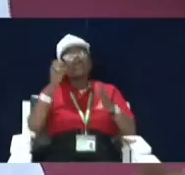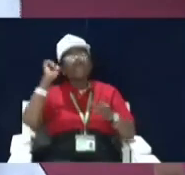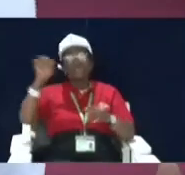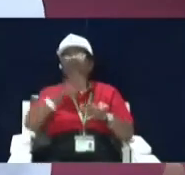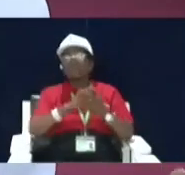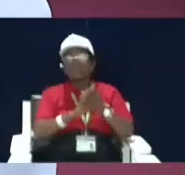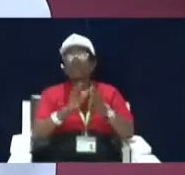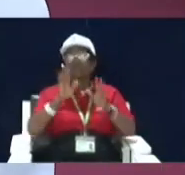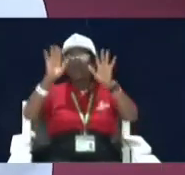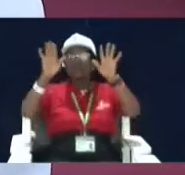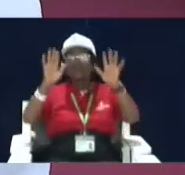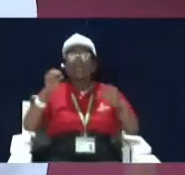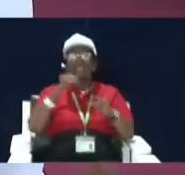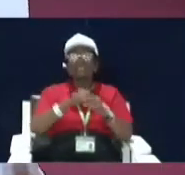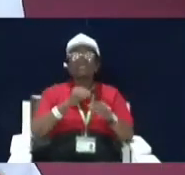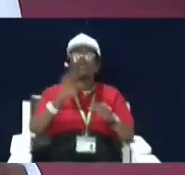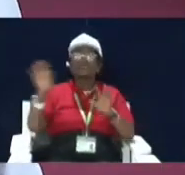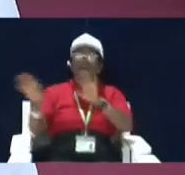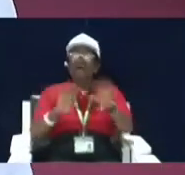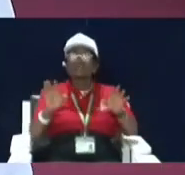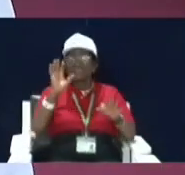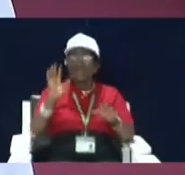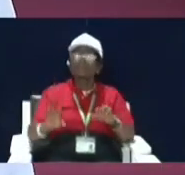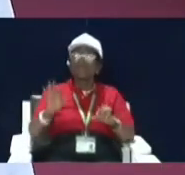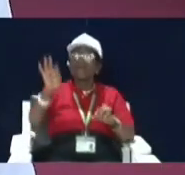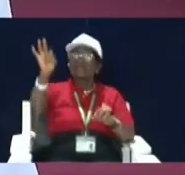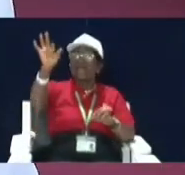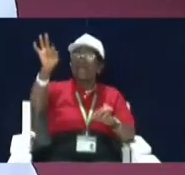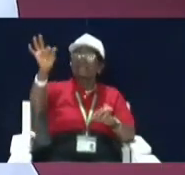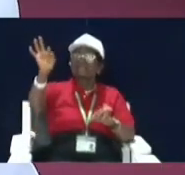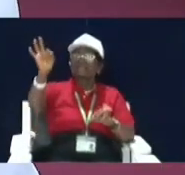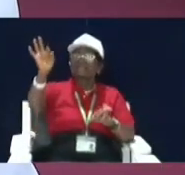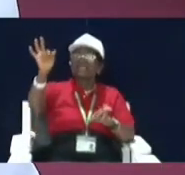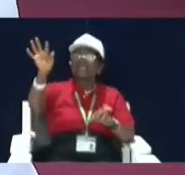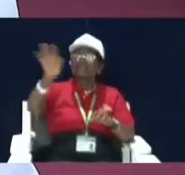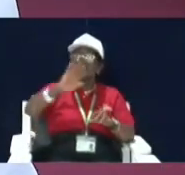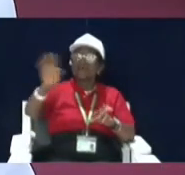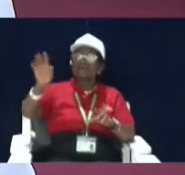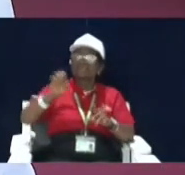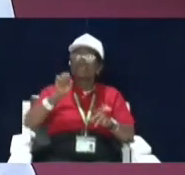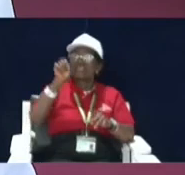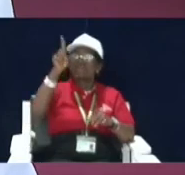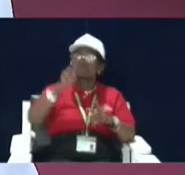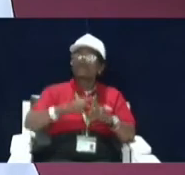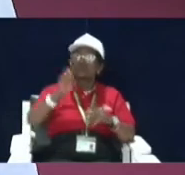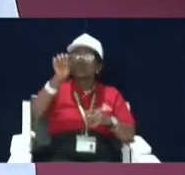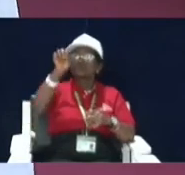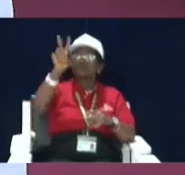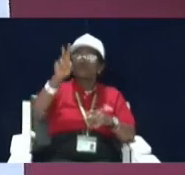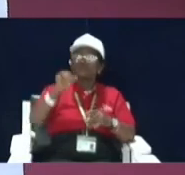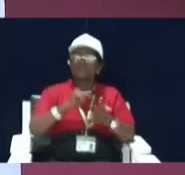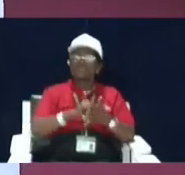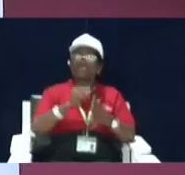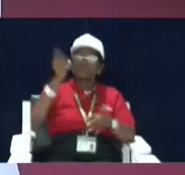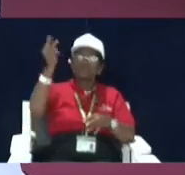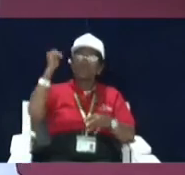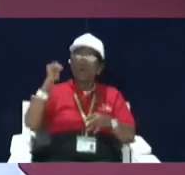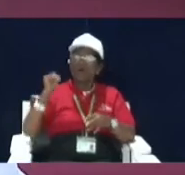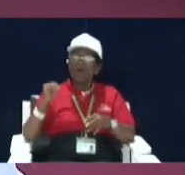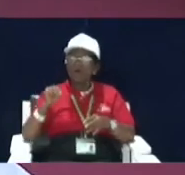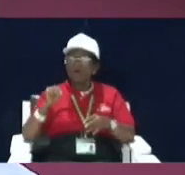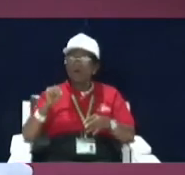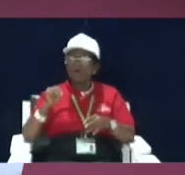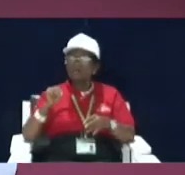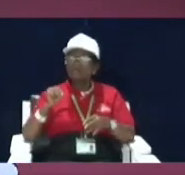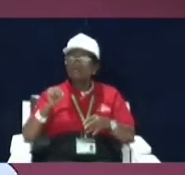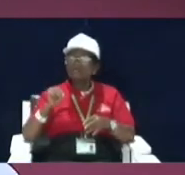And in Acts chapter 19, from verse 11 to 12, Acts 19, 11 to 12, it was said